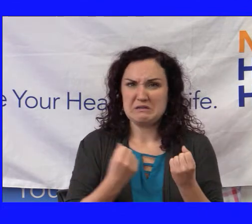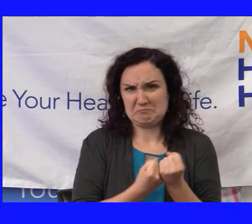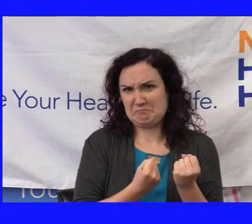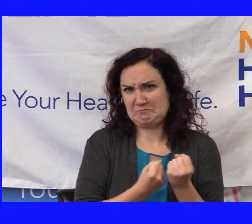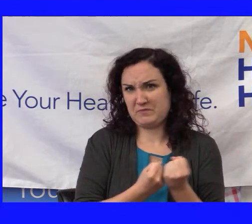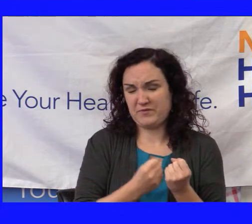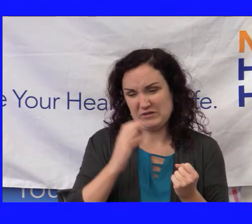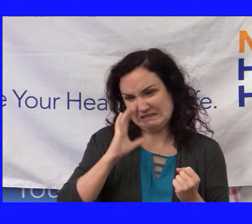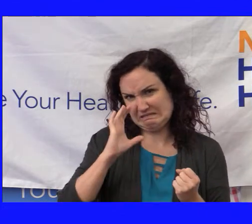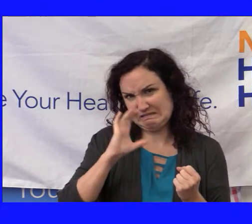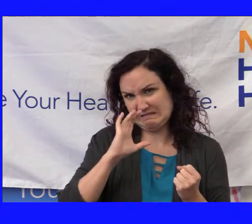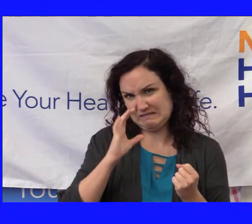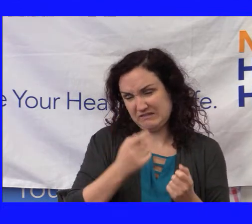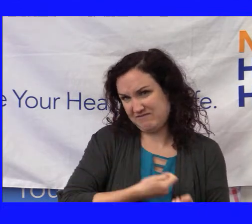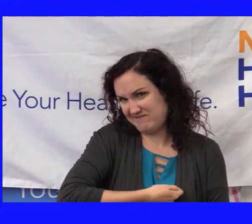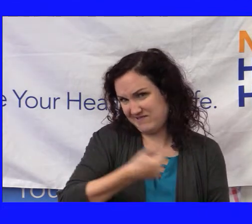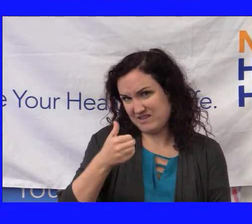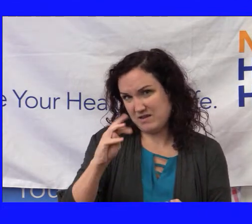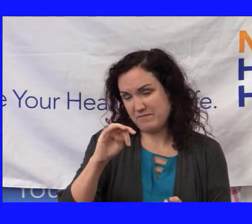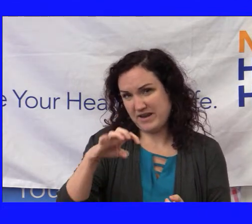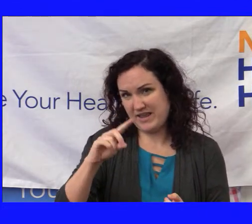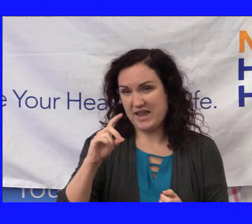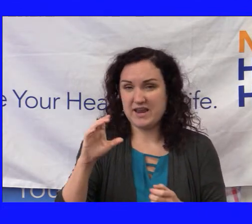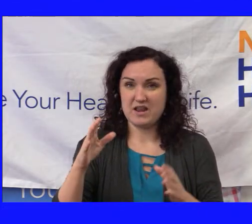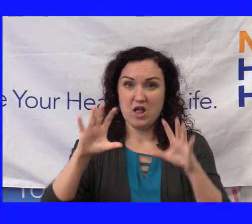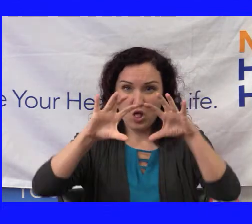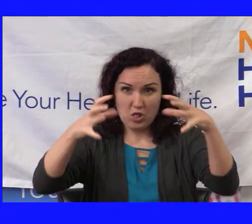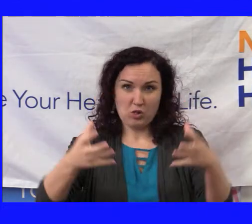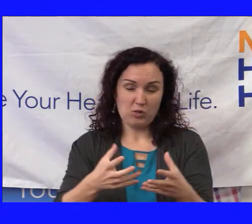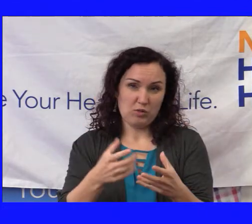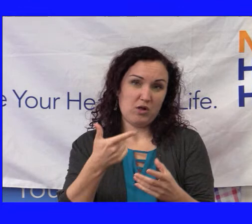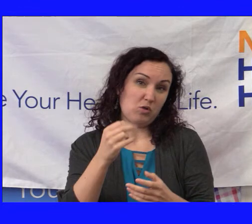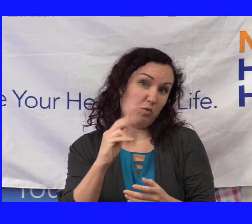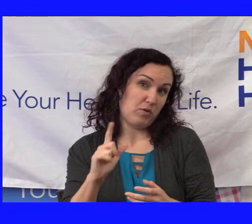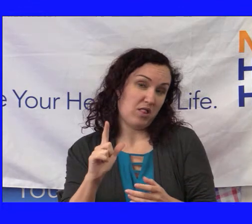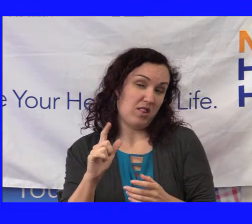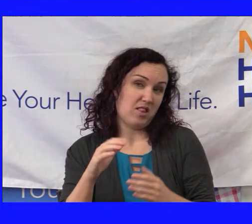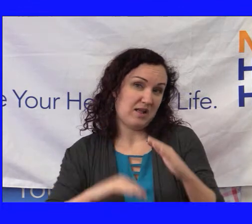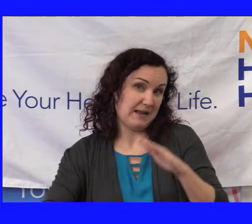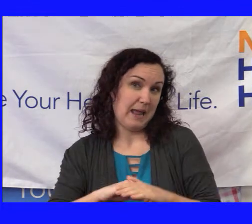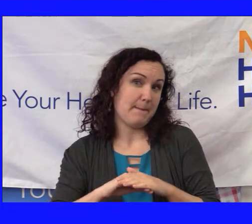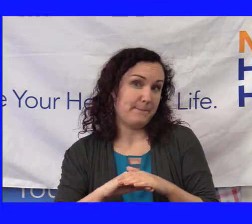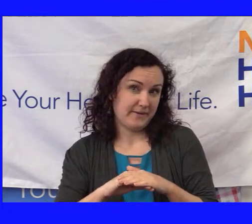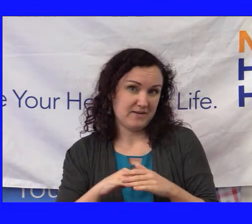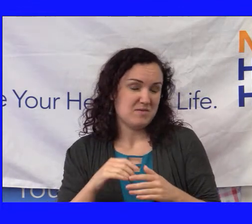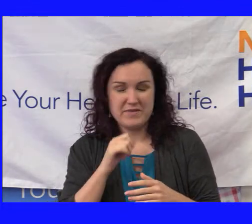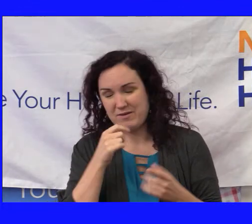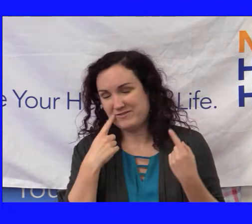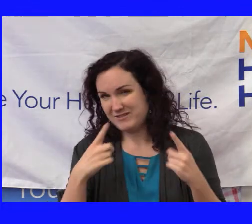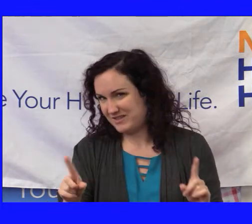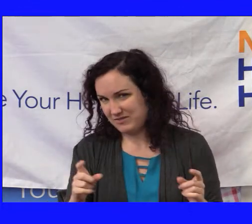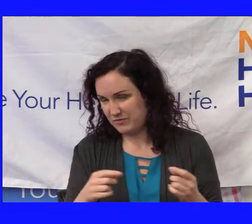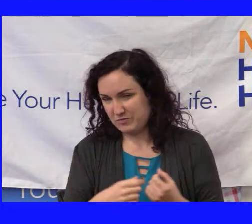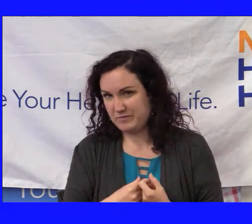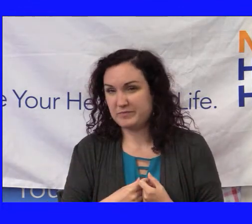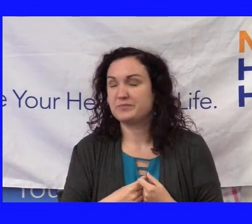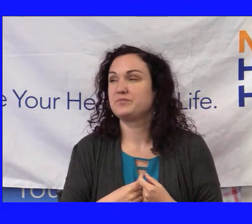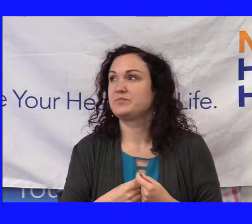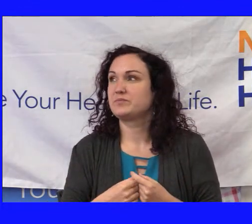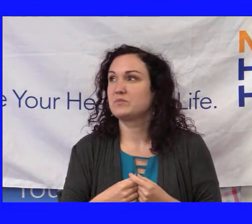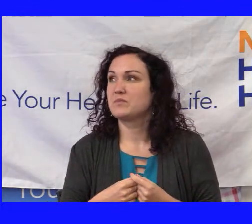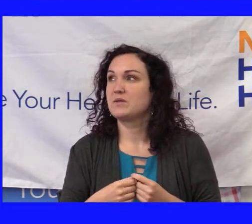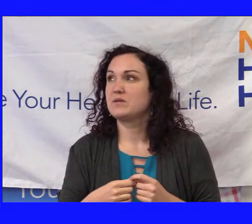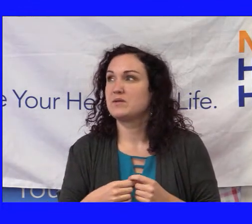seeking to get rid of the Medicaid global cap entirely. That was not a successful area of advocacy for them. But I think